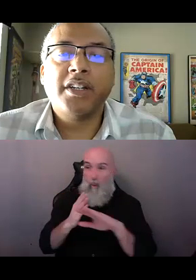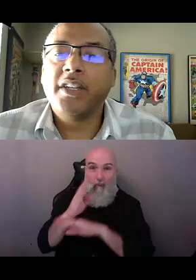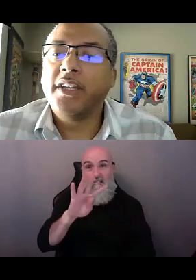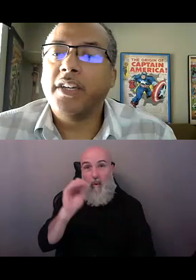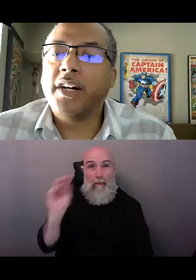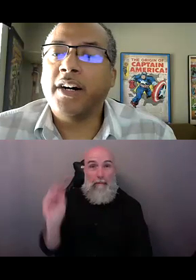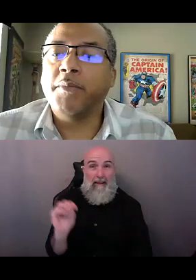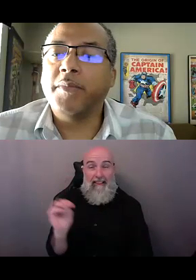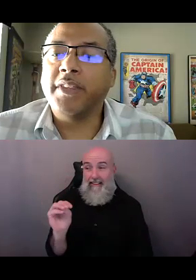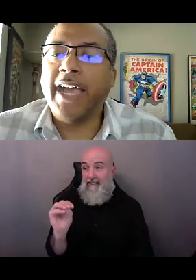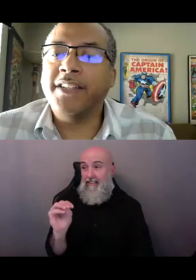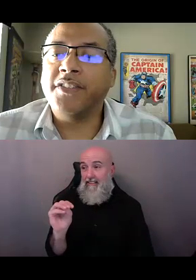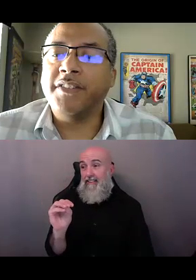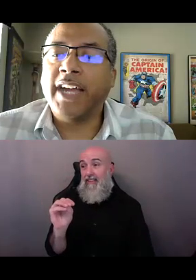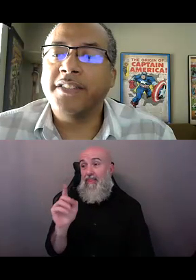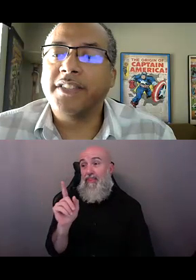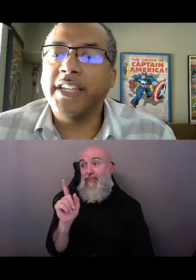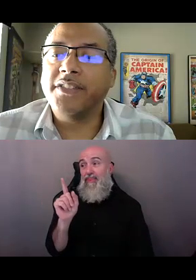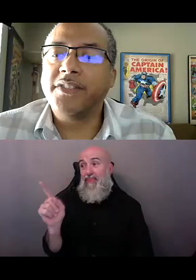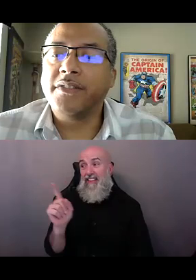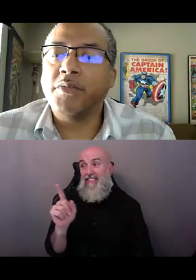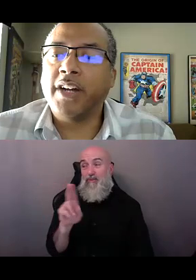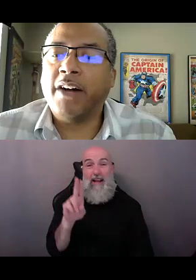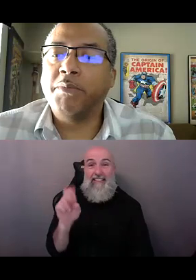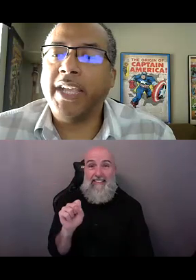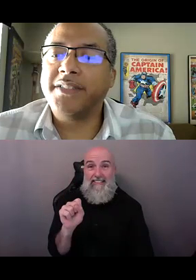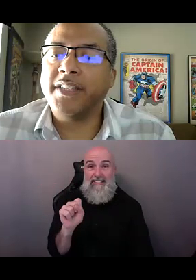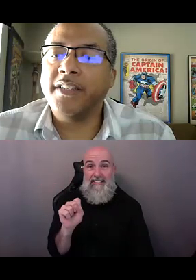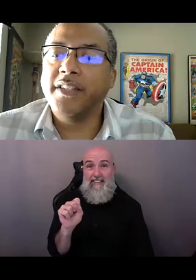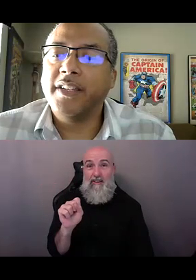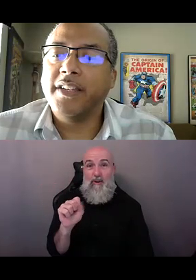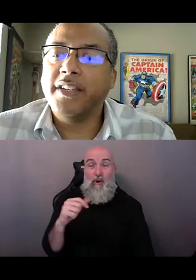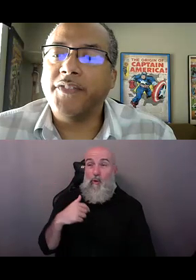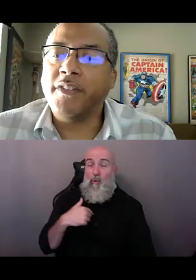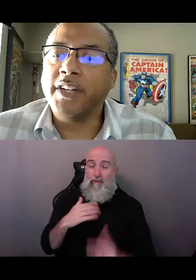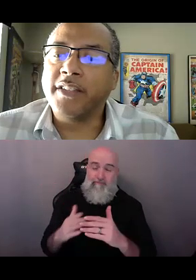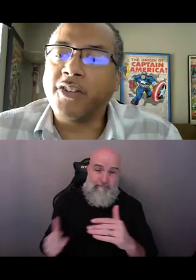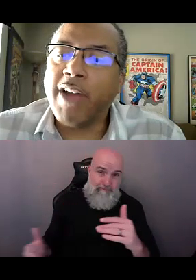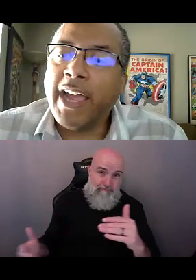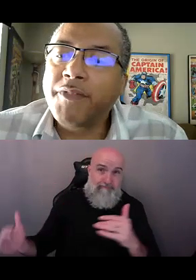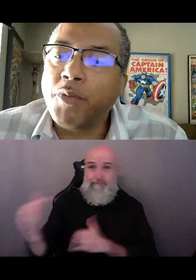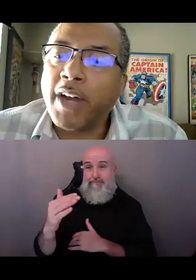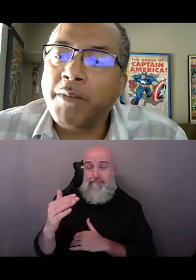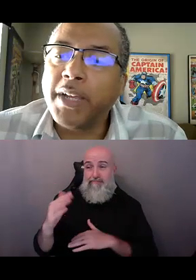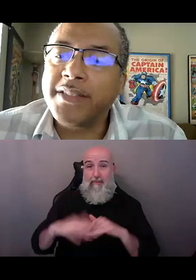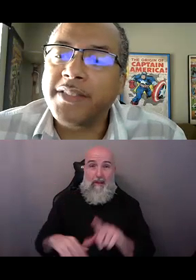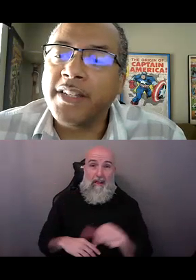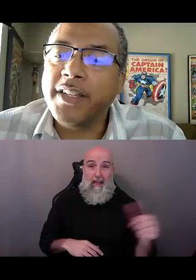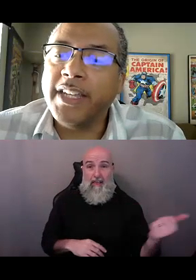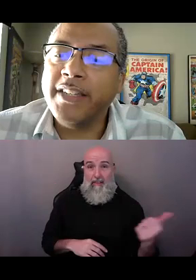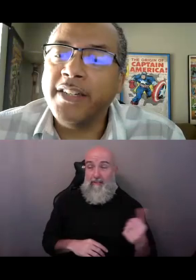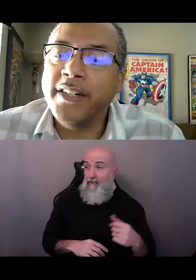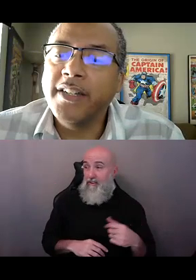mark. That is the United States. We are outpacing, if you look at the graph, we're